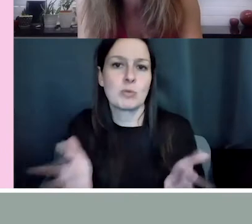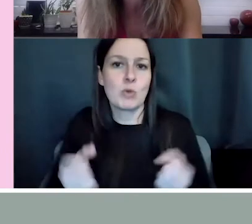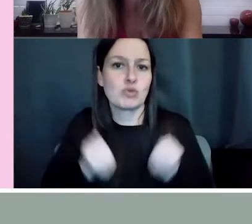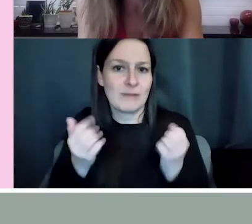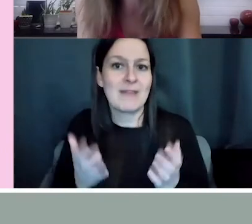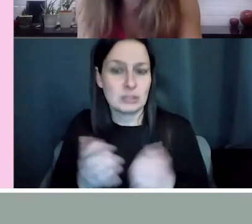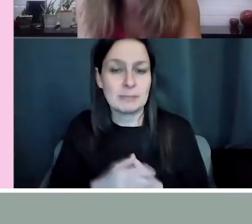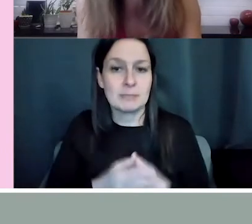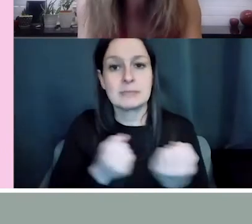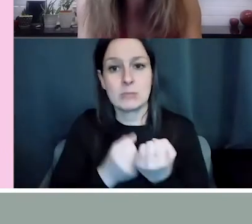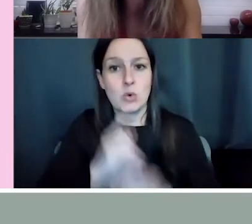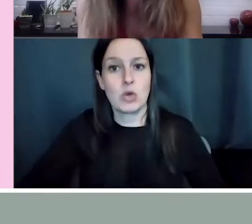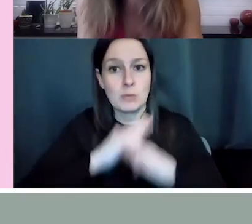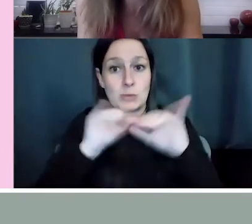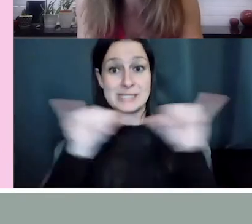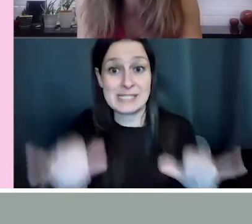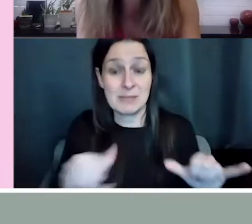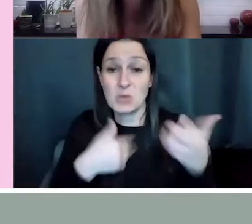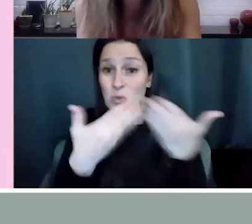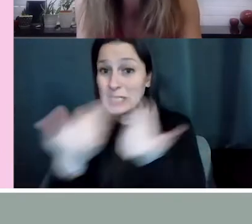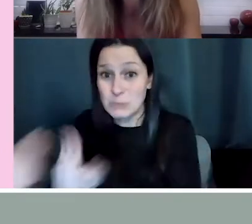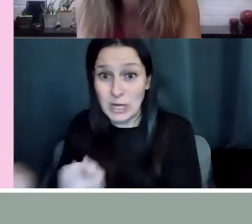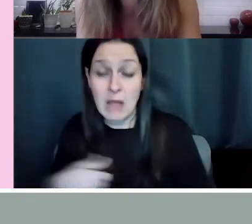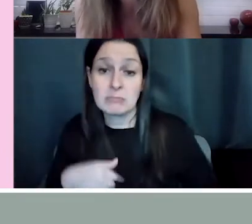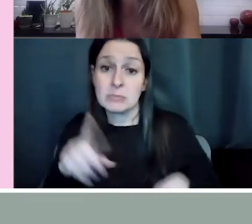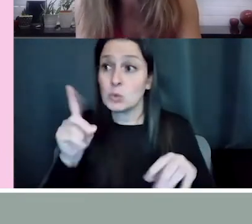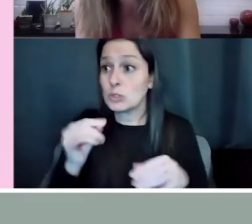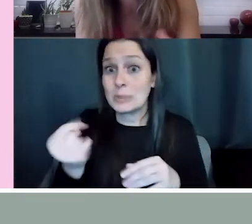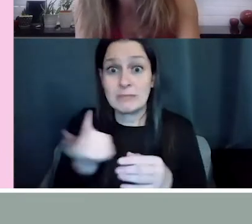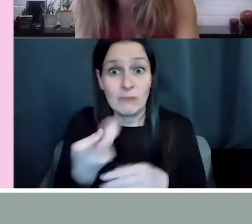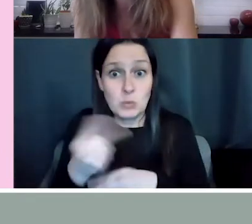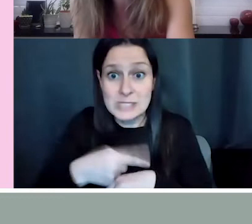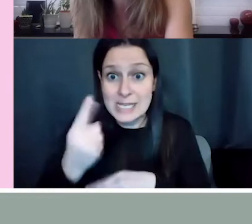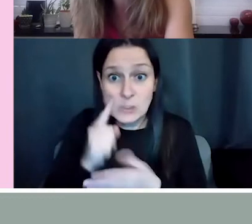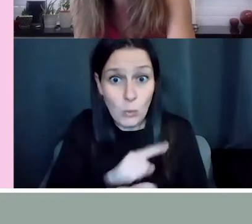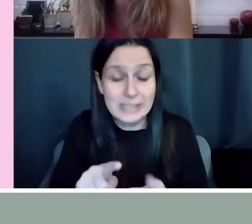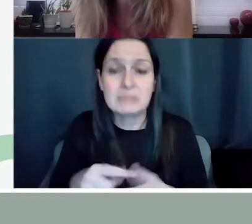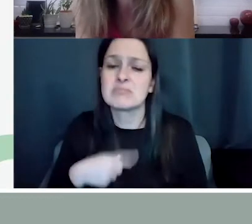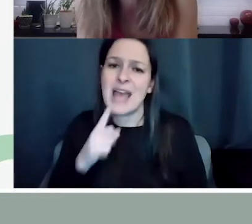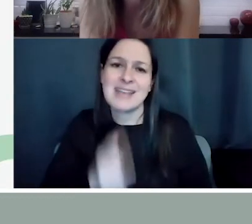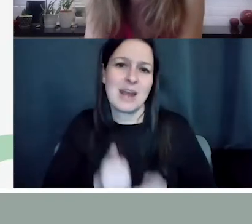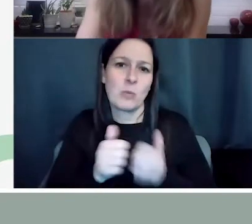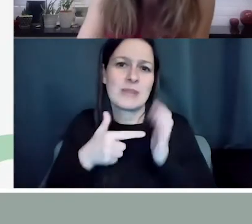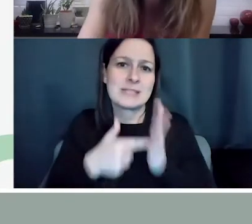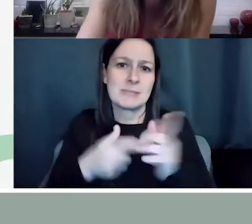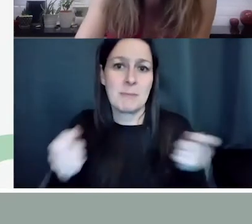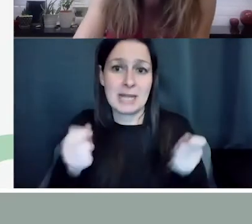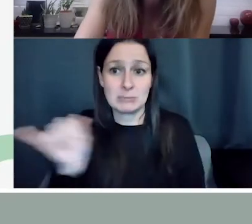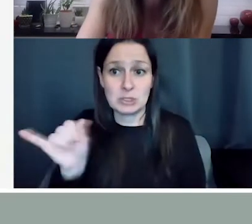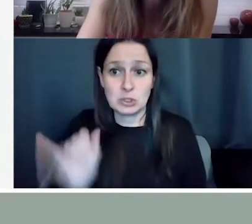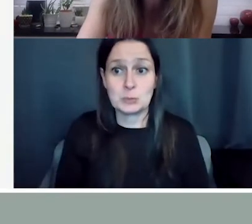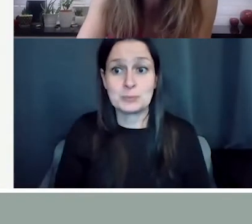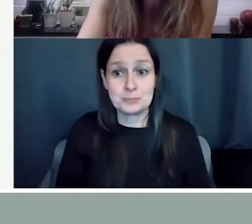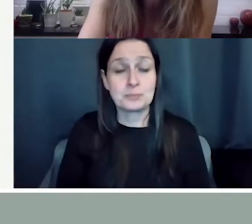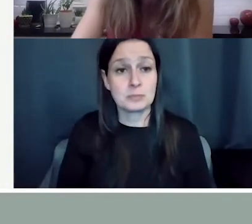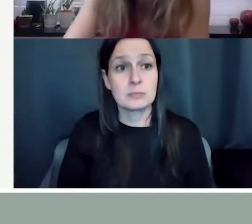immune system. So you can spread it out. You can do it a couple days a week. And it can also help with symptom management. We're going to